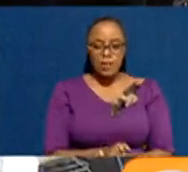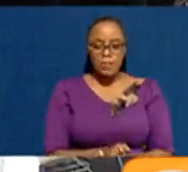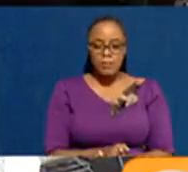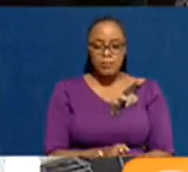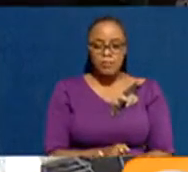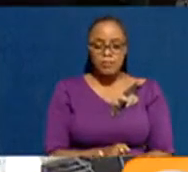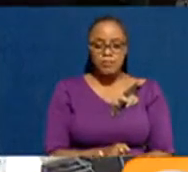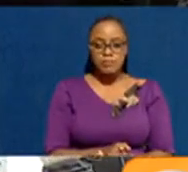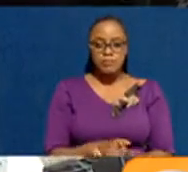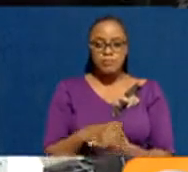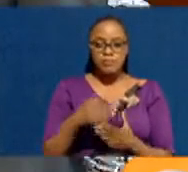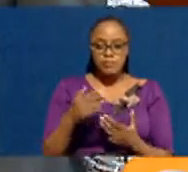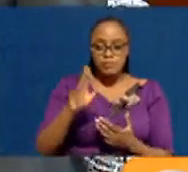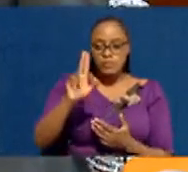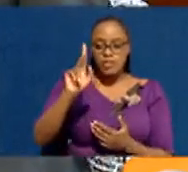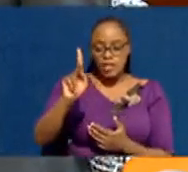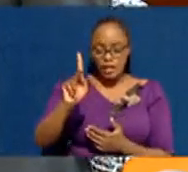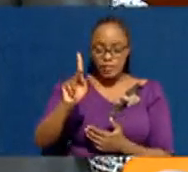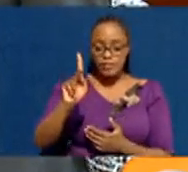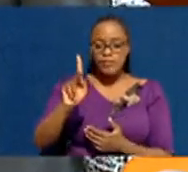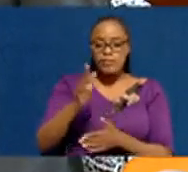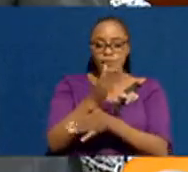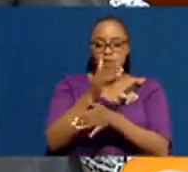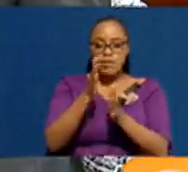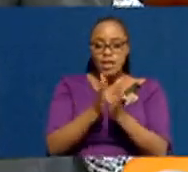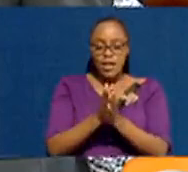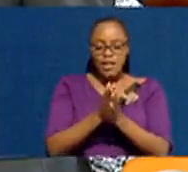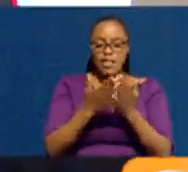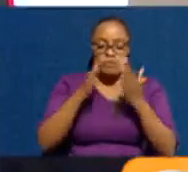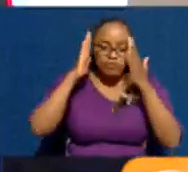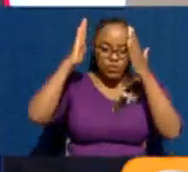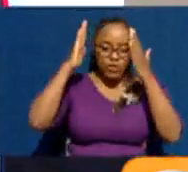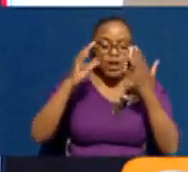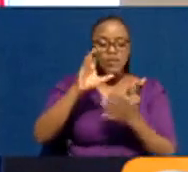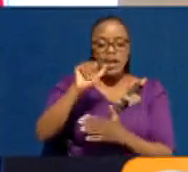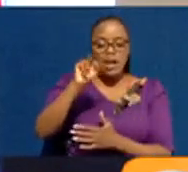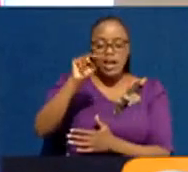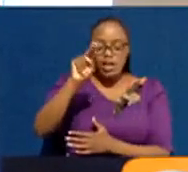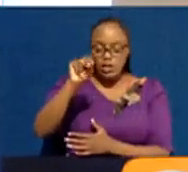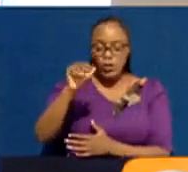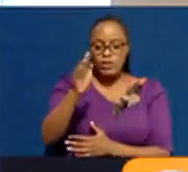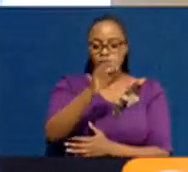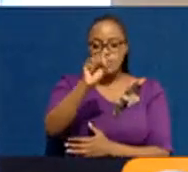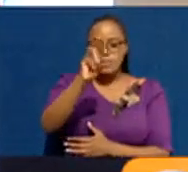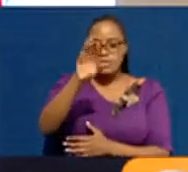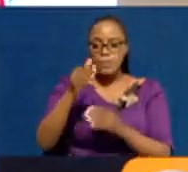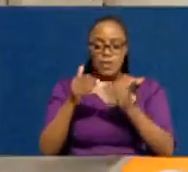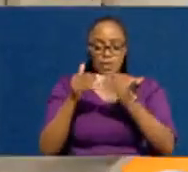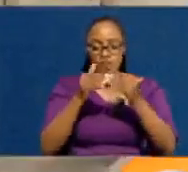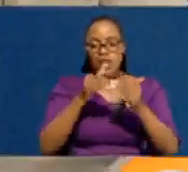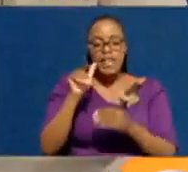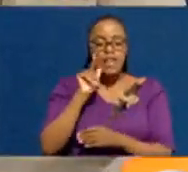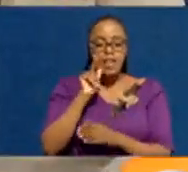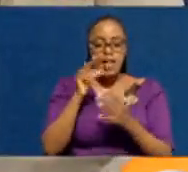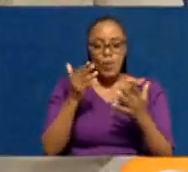The United Kingdom High Commissioner Jen Marriott and Provost of the Cathedral, Canon Sammy Wainaina, led British High Commission and All